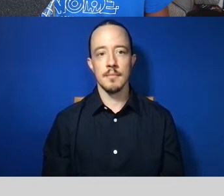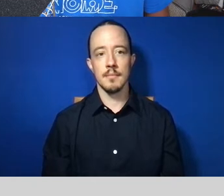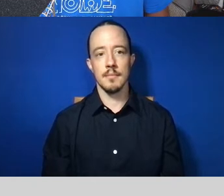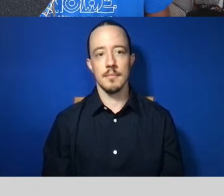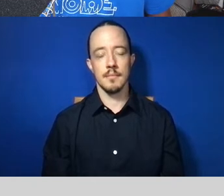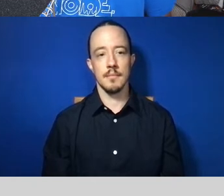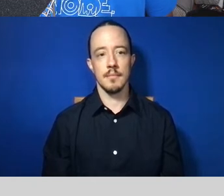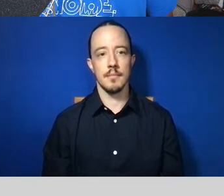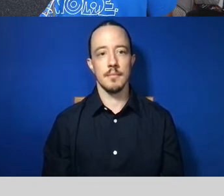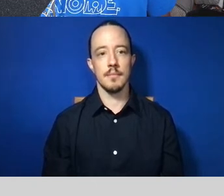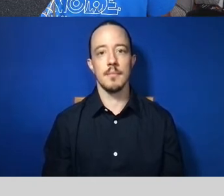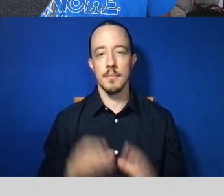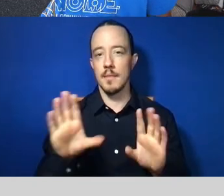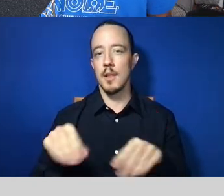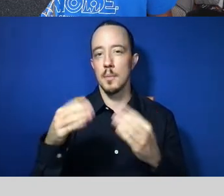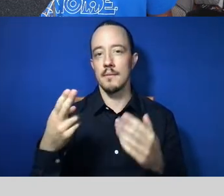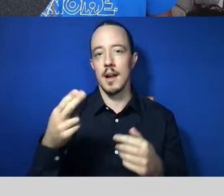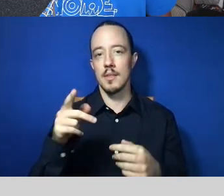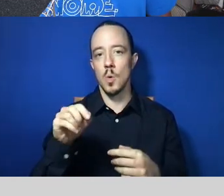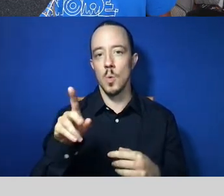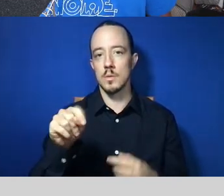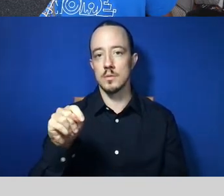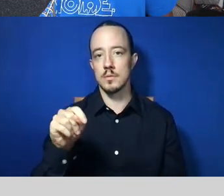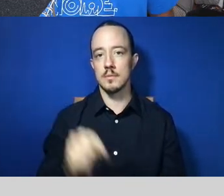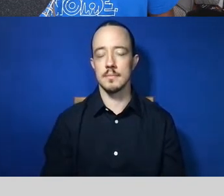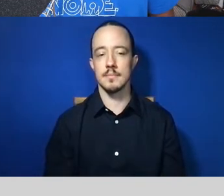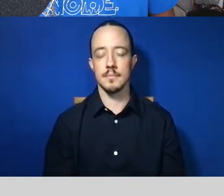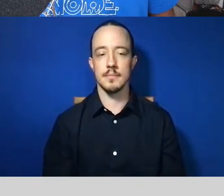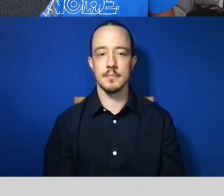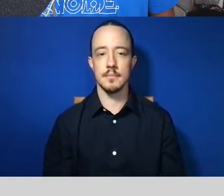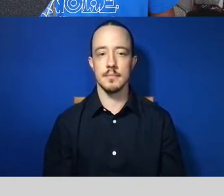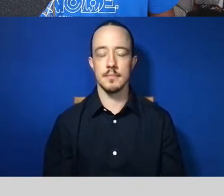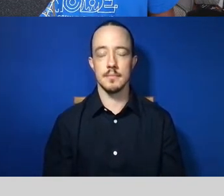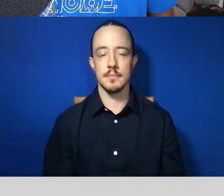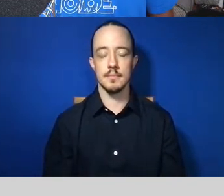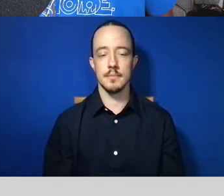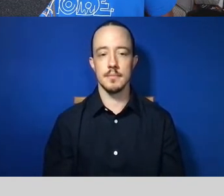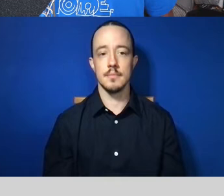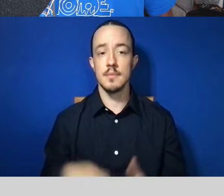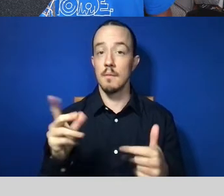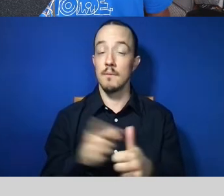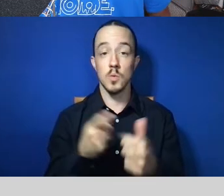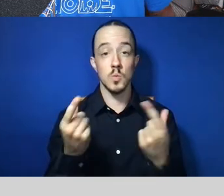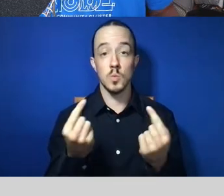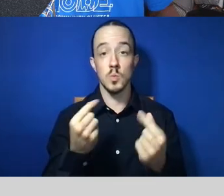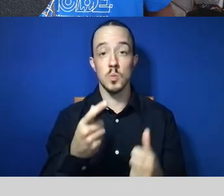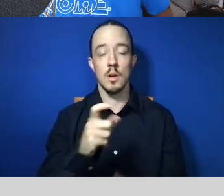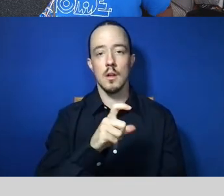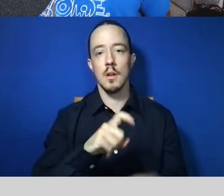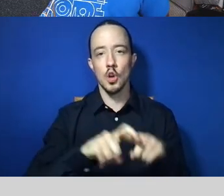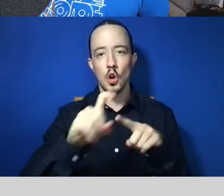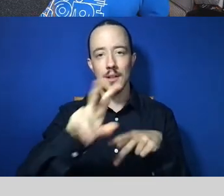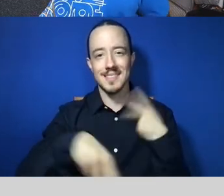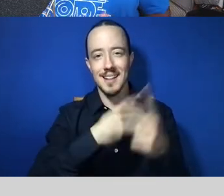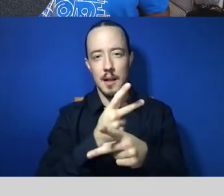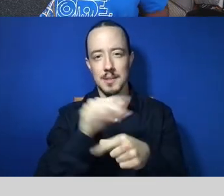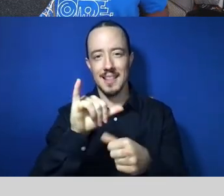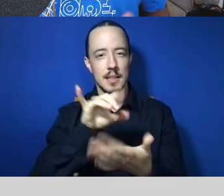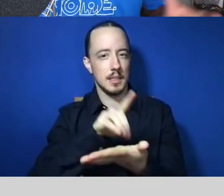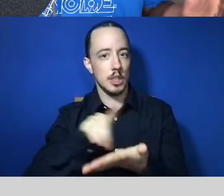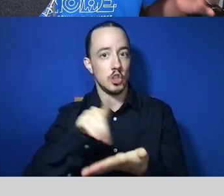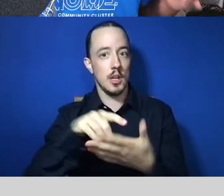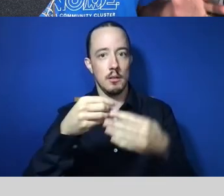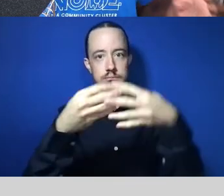import Elasticsearch and provide the hosts. From here, the first thing that we do is those call types that I showed